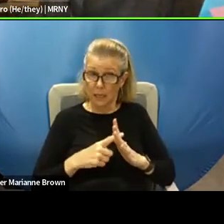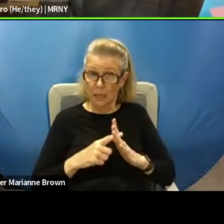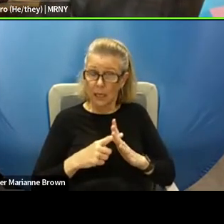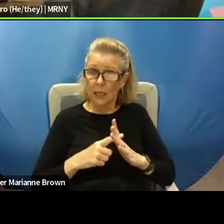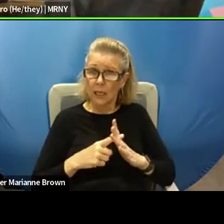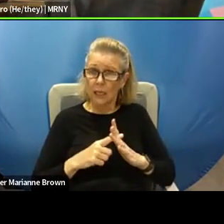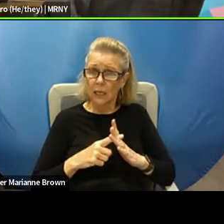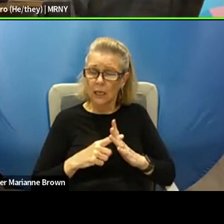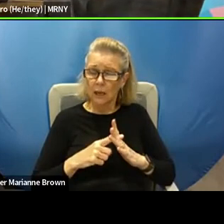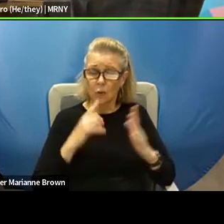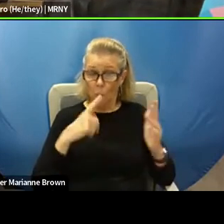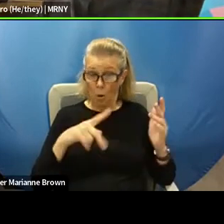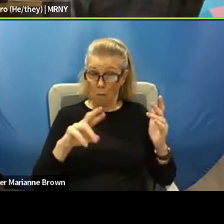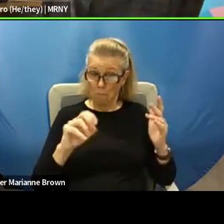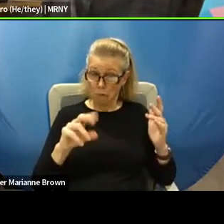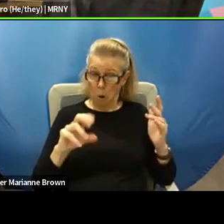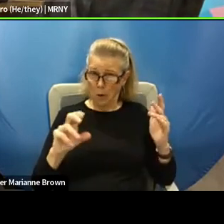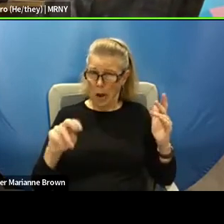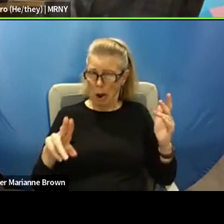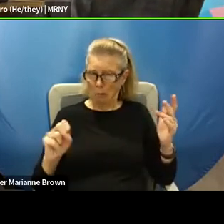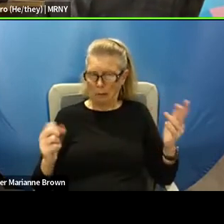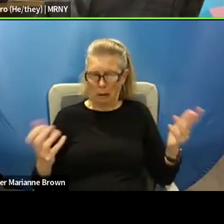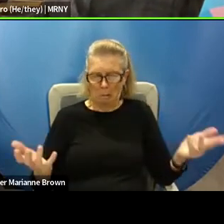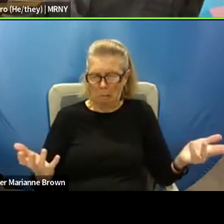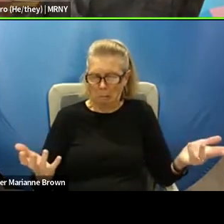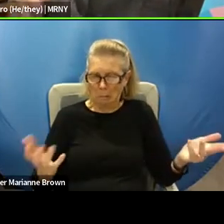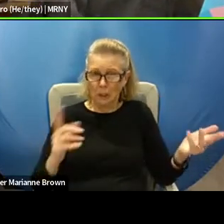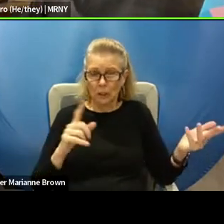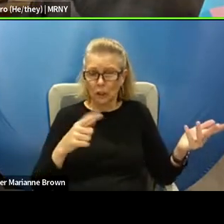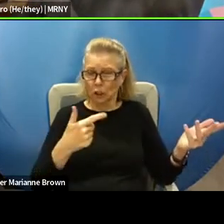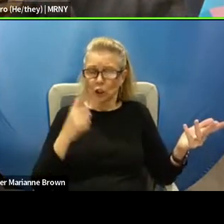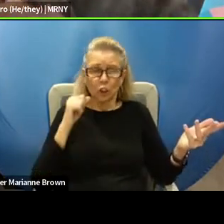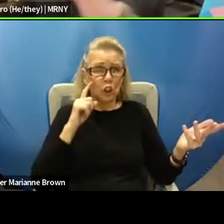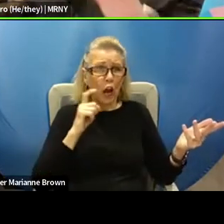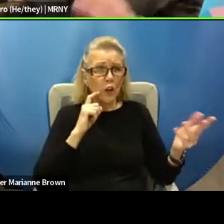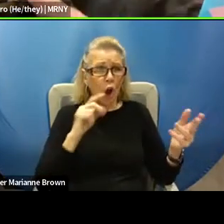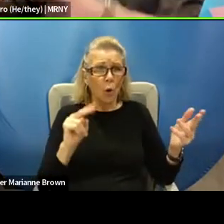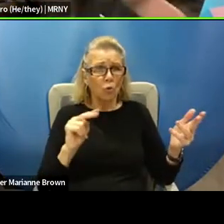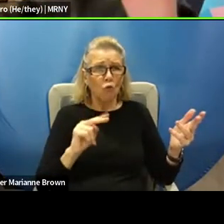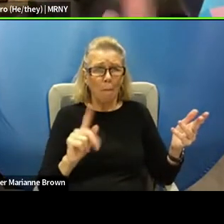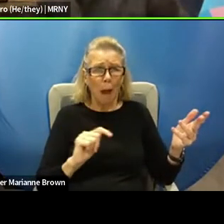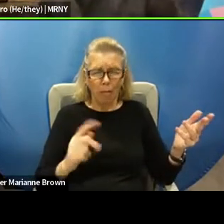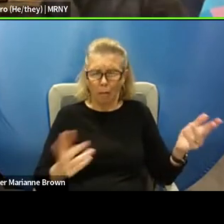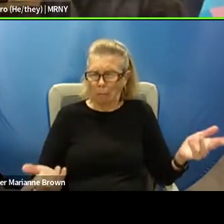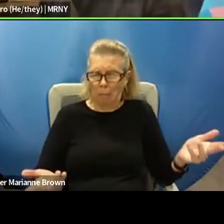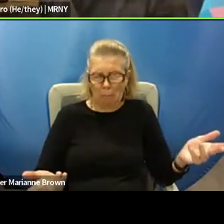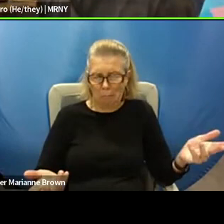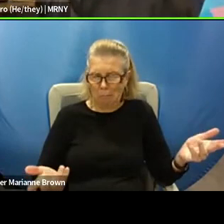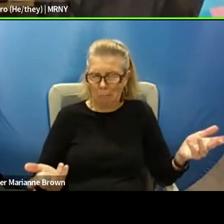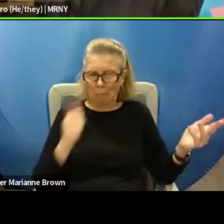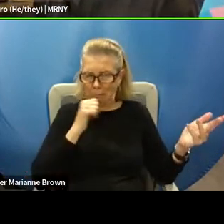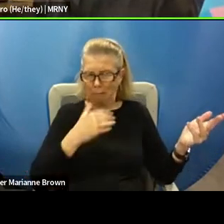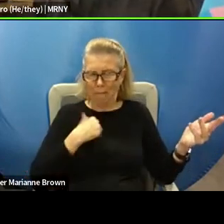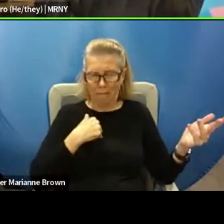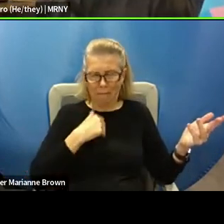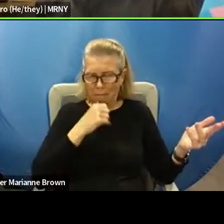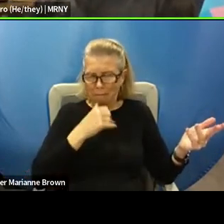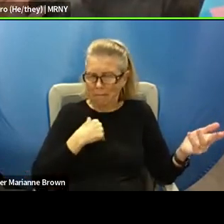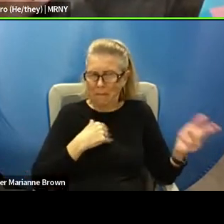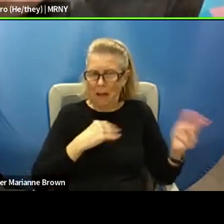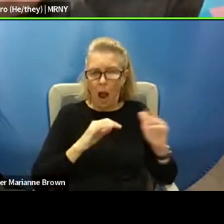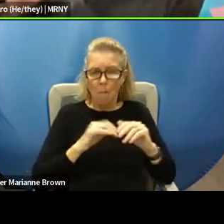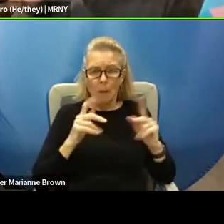pronouns were not a thing, gender neutral bathrooms were not a thing. HR didn't know how to navigate people's